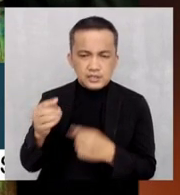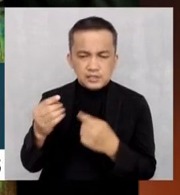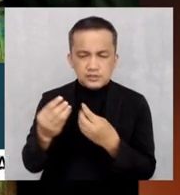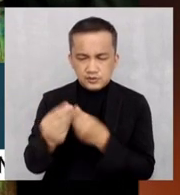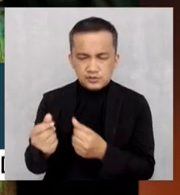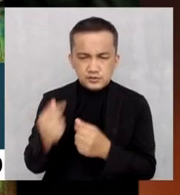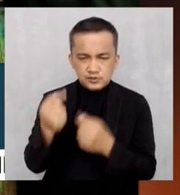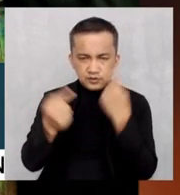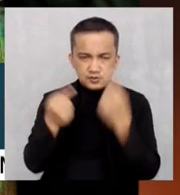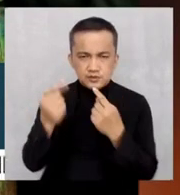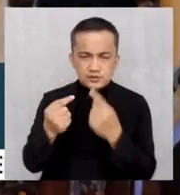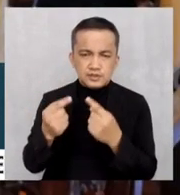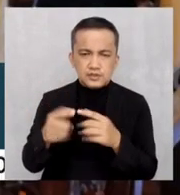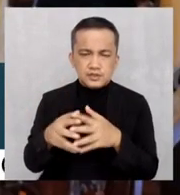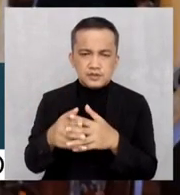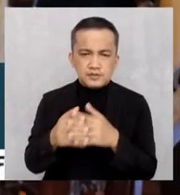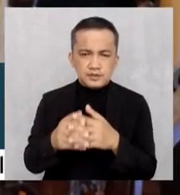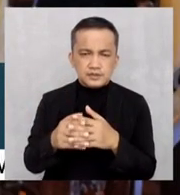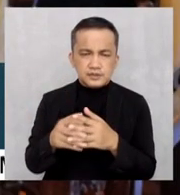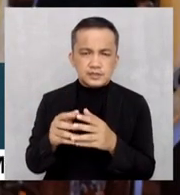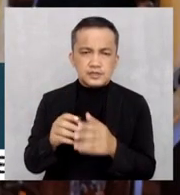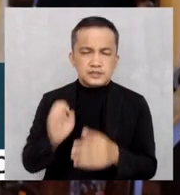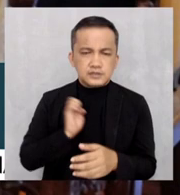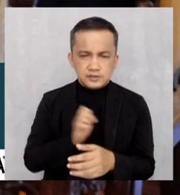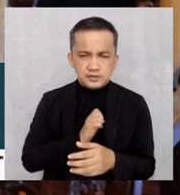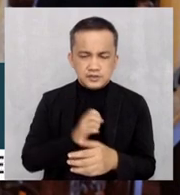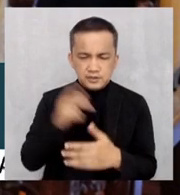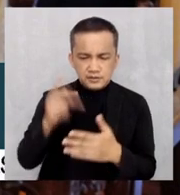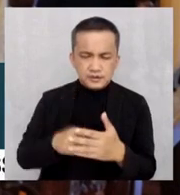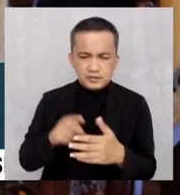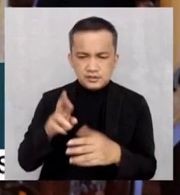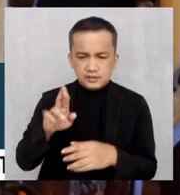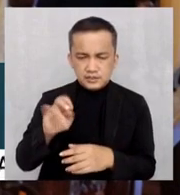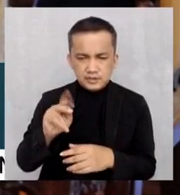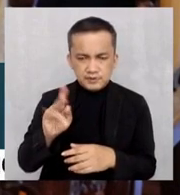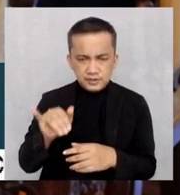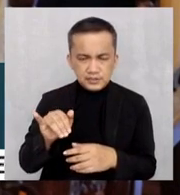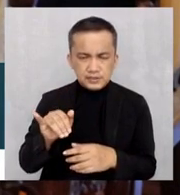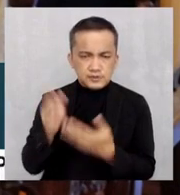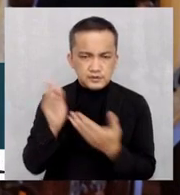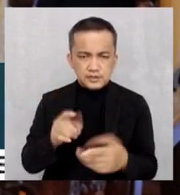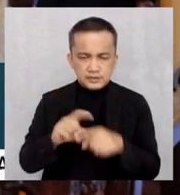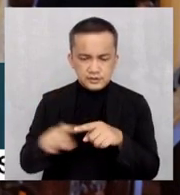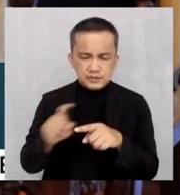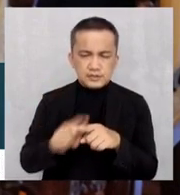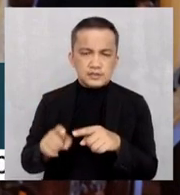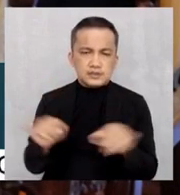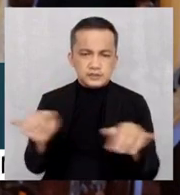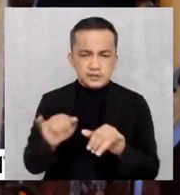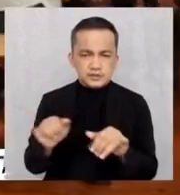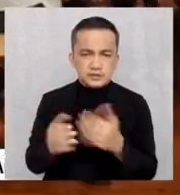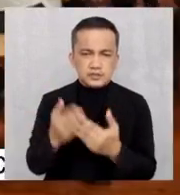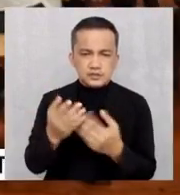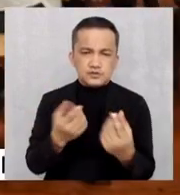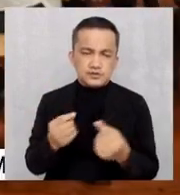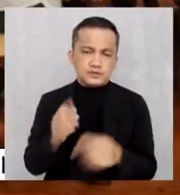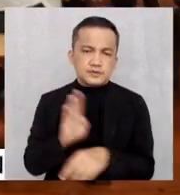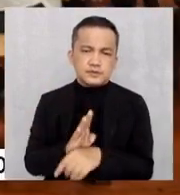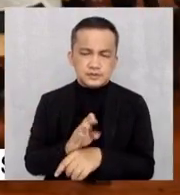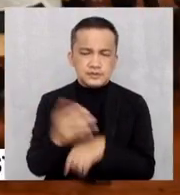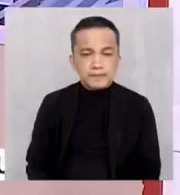American executives regarding the price, reliability, and supply of energy, as well as the ease of doing business in the